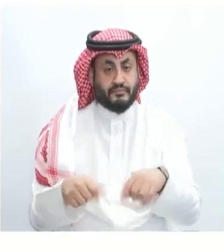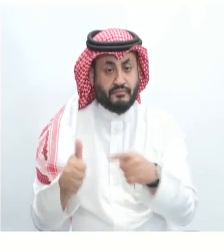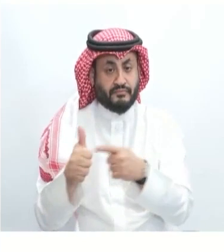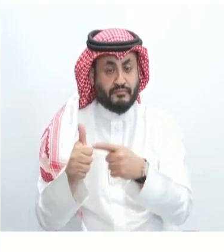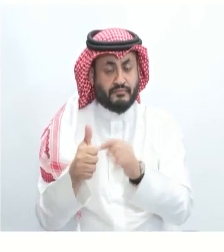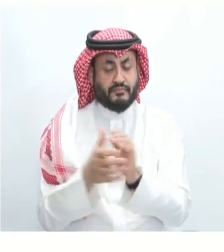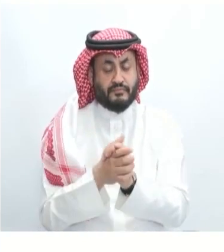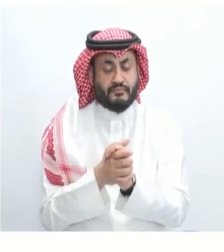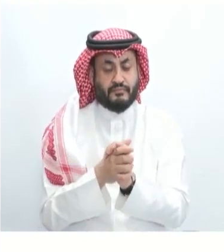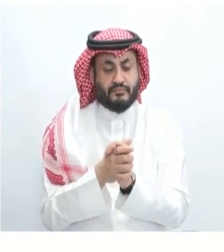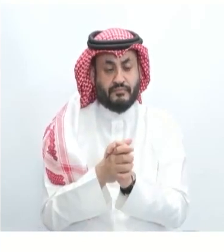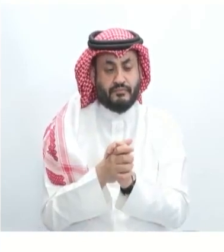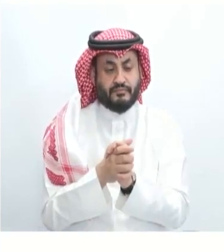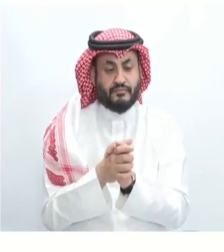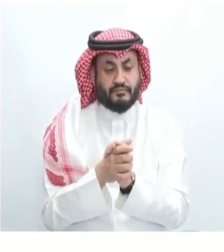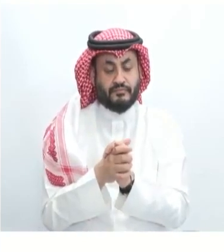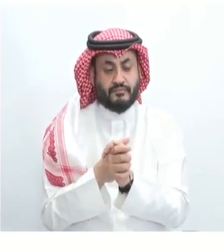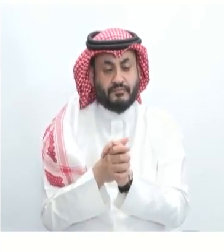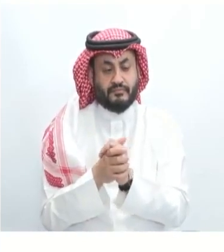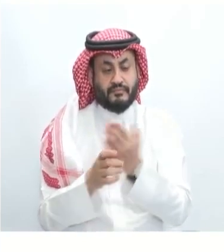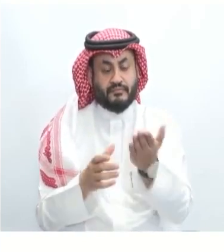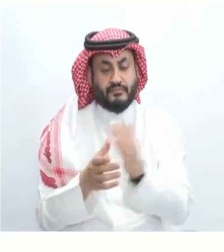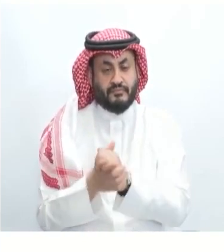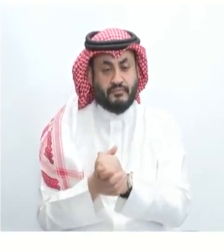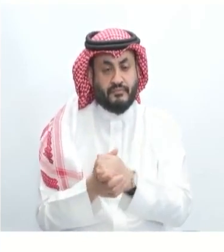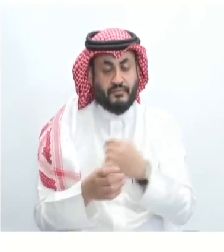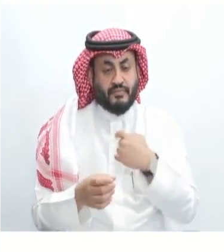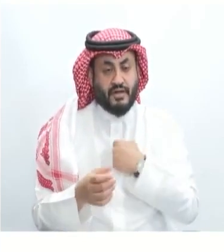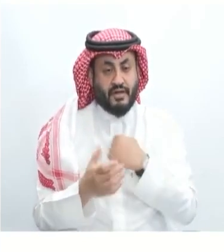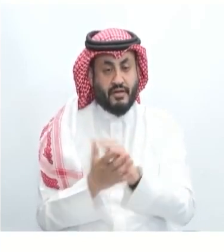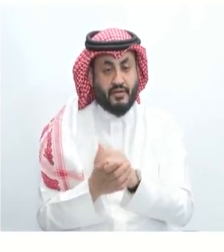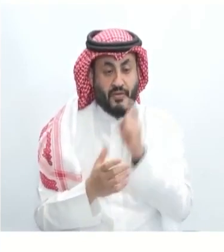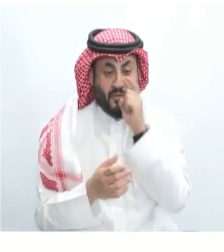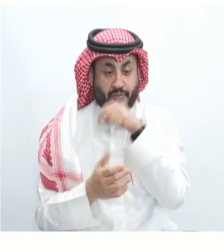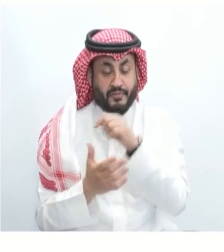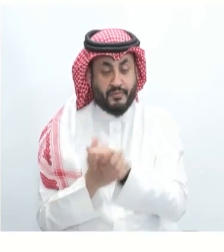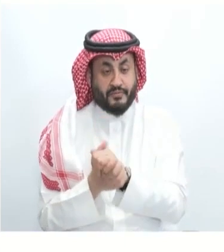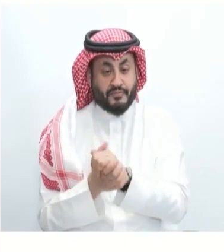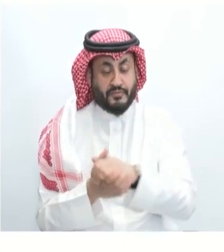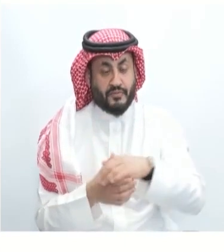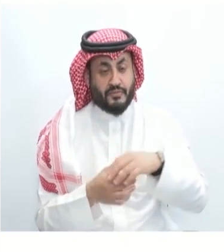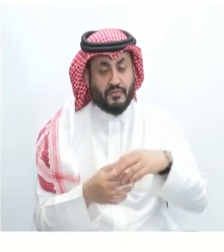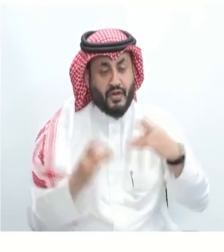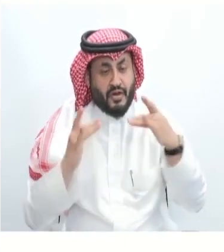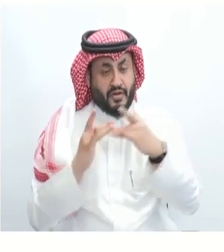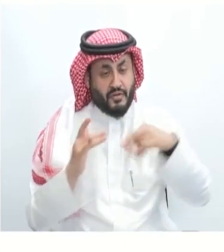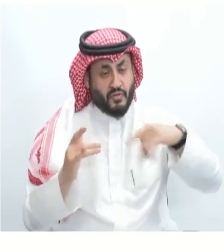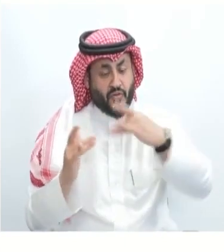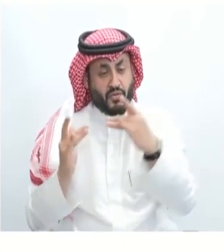about of the good things that we should do is I should go to bed